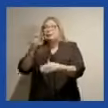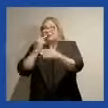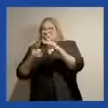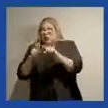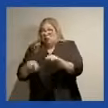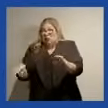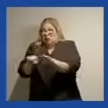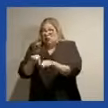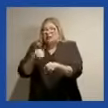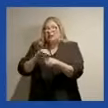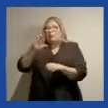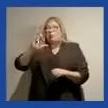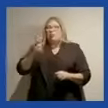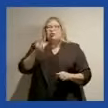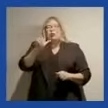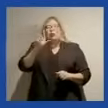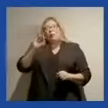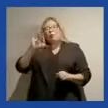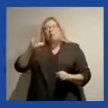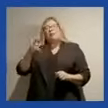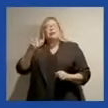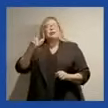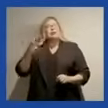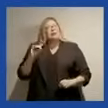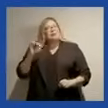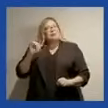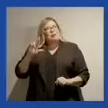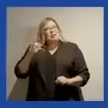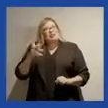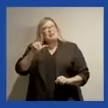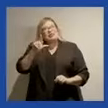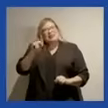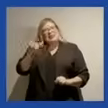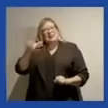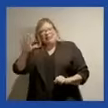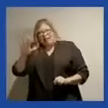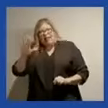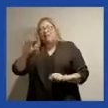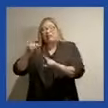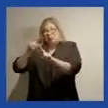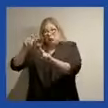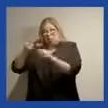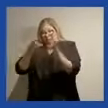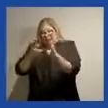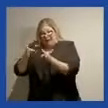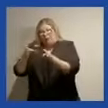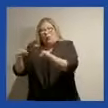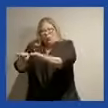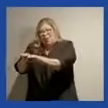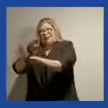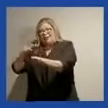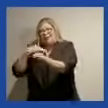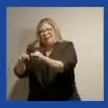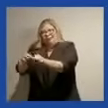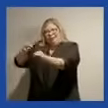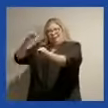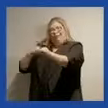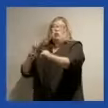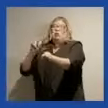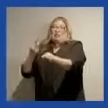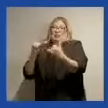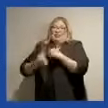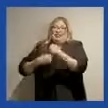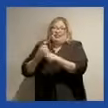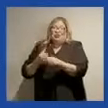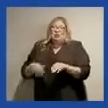close down in March of 2025. We're looking to pull that forward as early as November of this year. So we've been scrutinizing that budget.